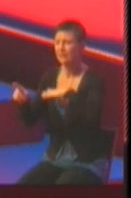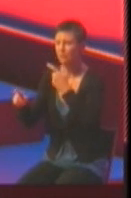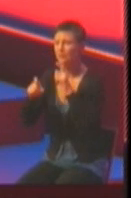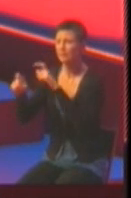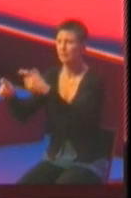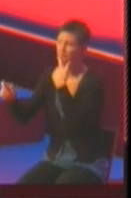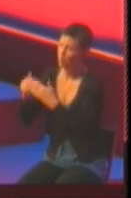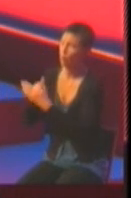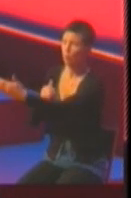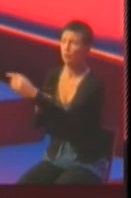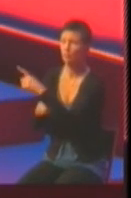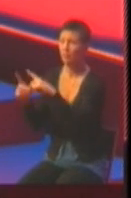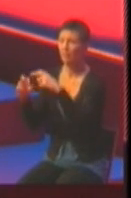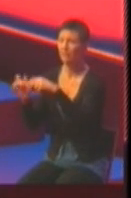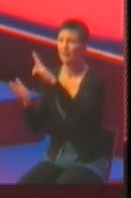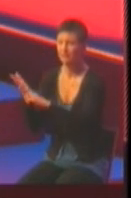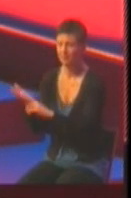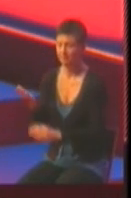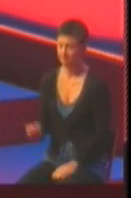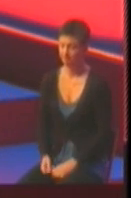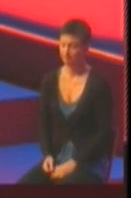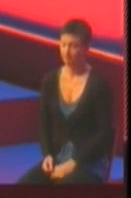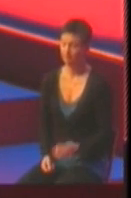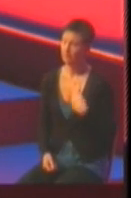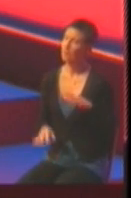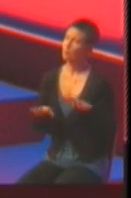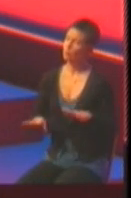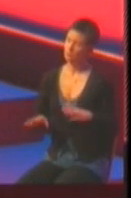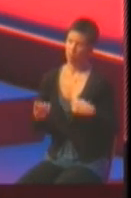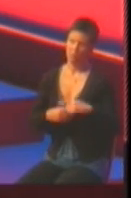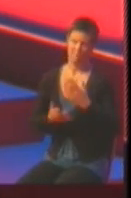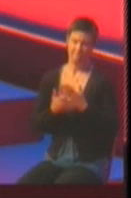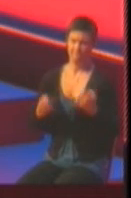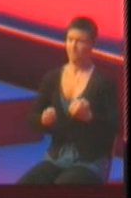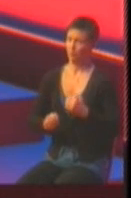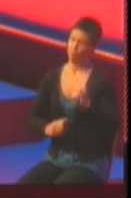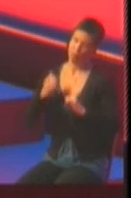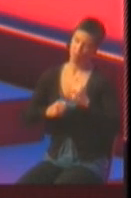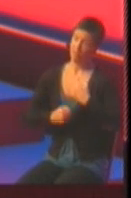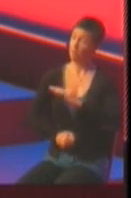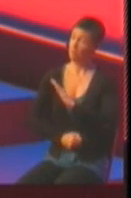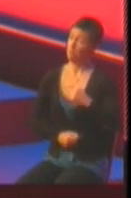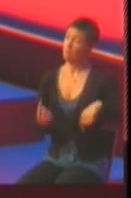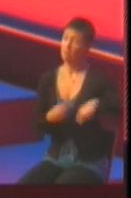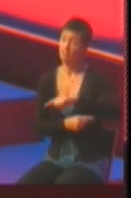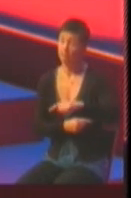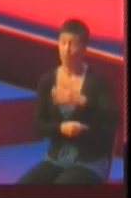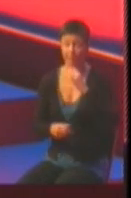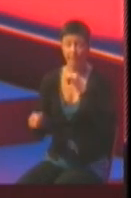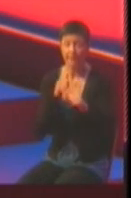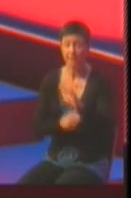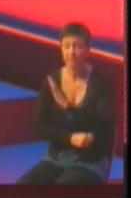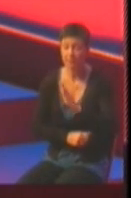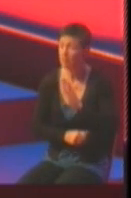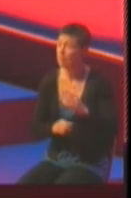Conference, as a nation, we're fiercely proud of our armed forces. But having the best armed forces